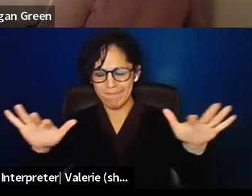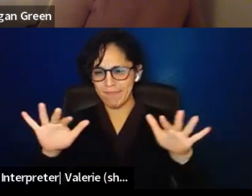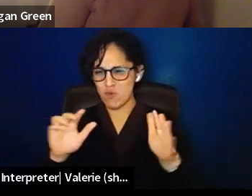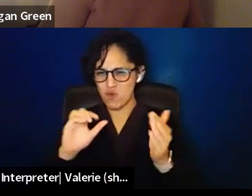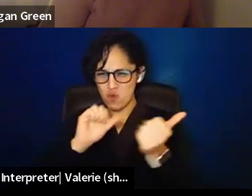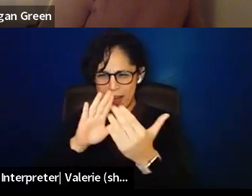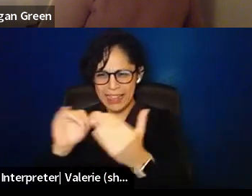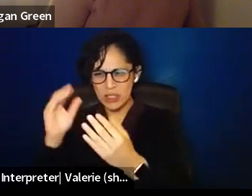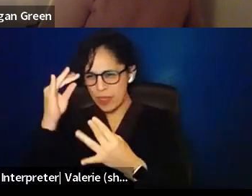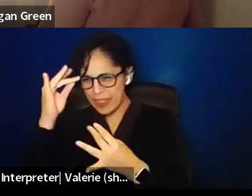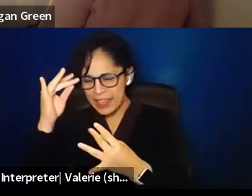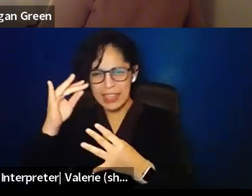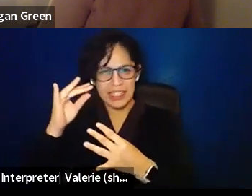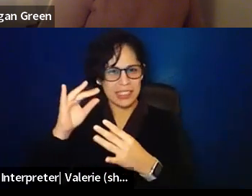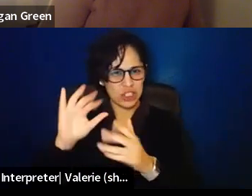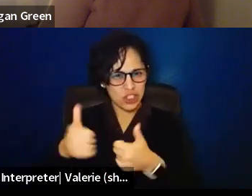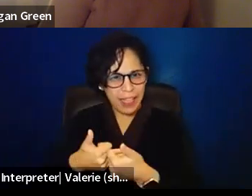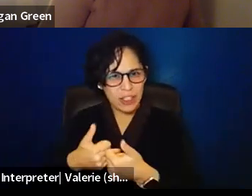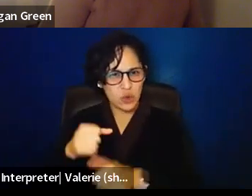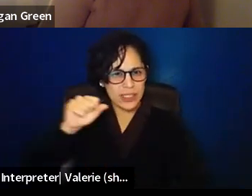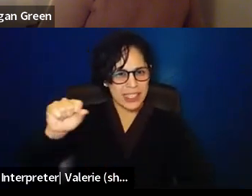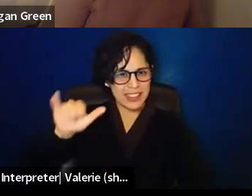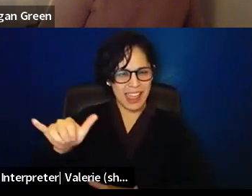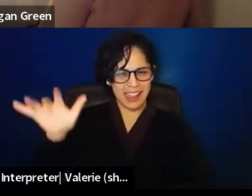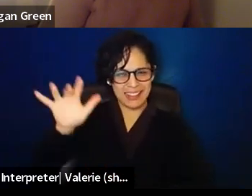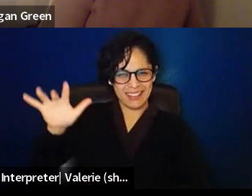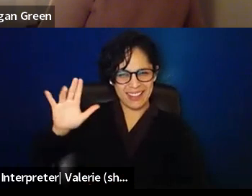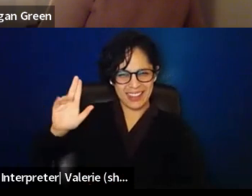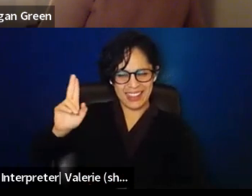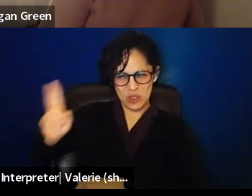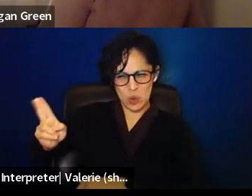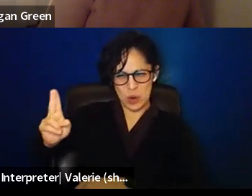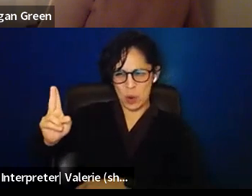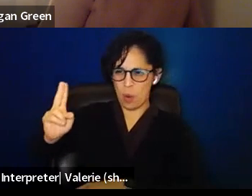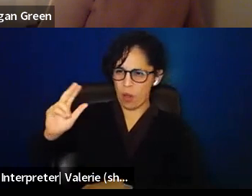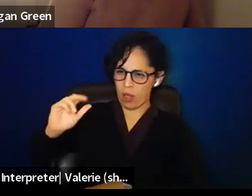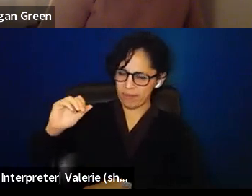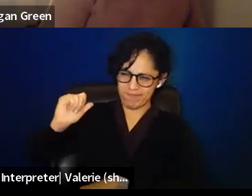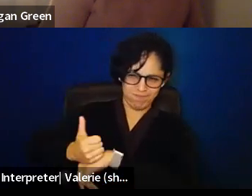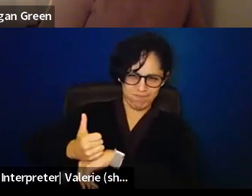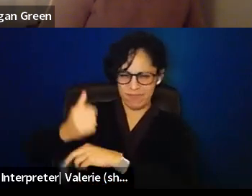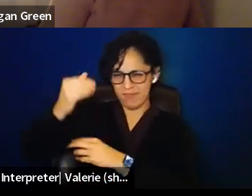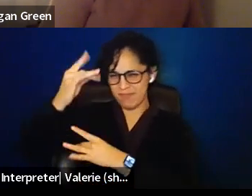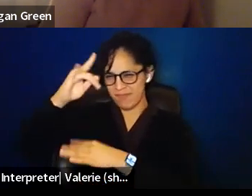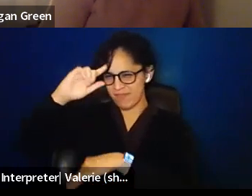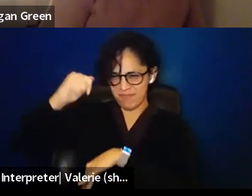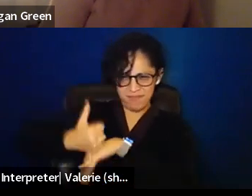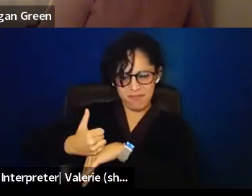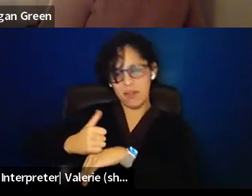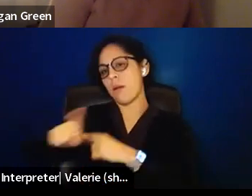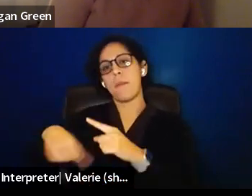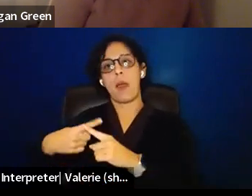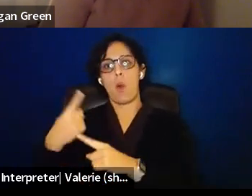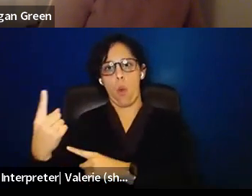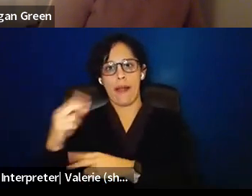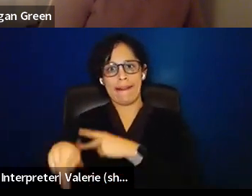challenge and resist. Because I think that that's what's going to take American theater through its next century. So I'm really excited to